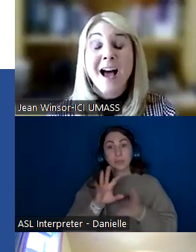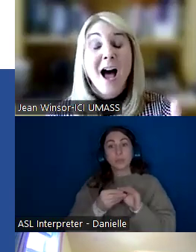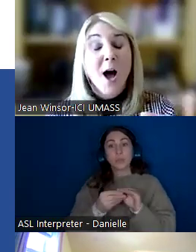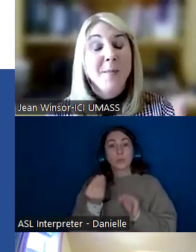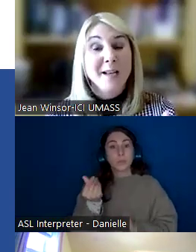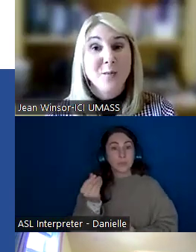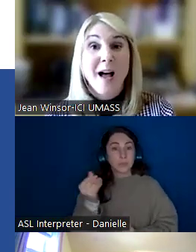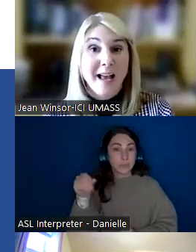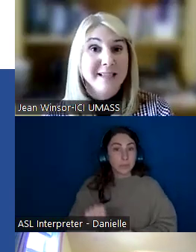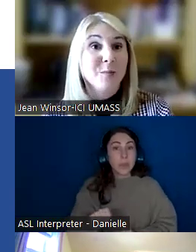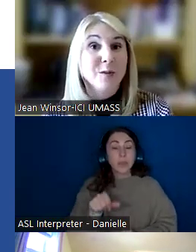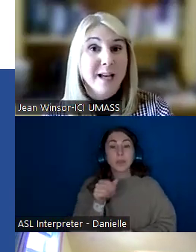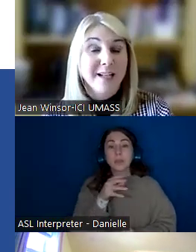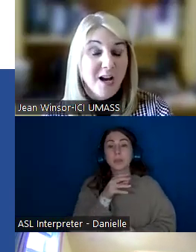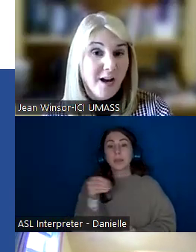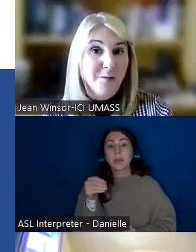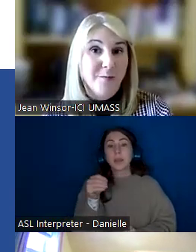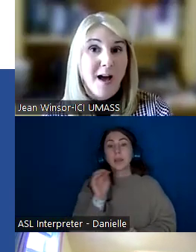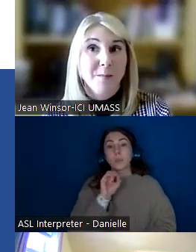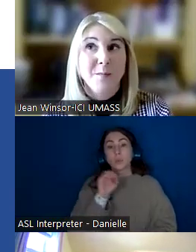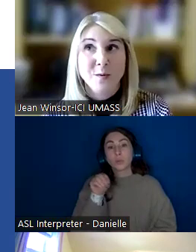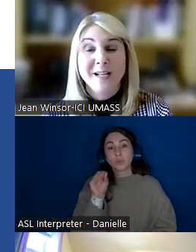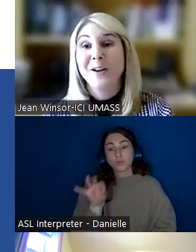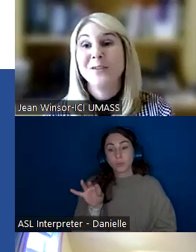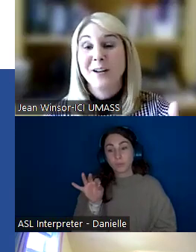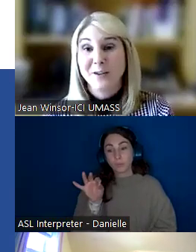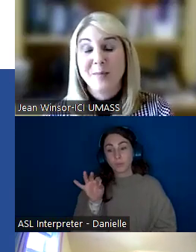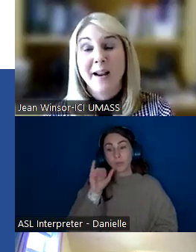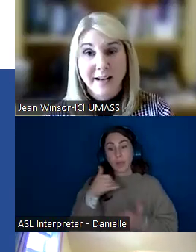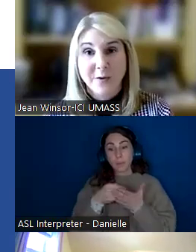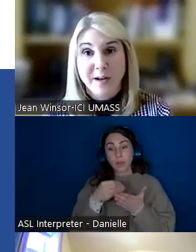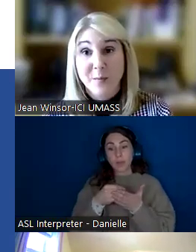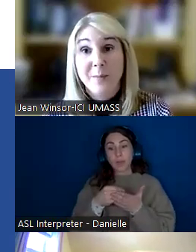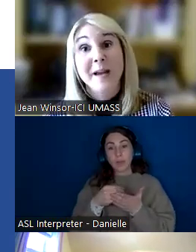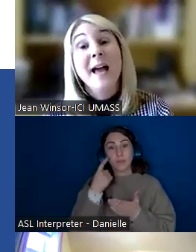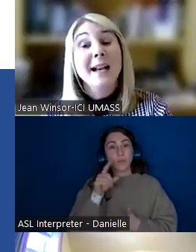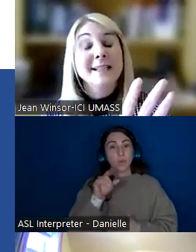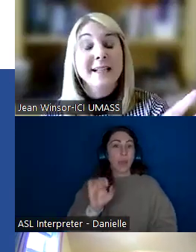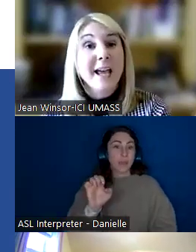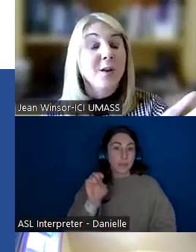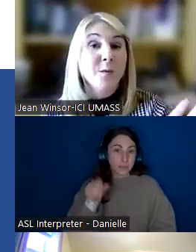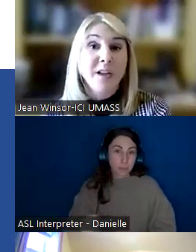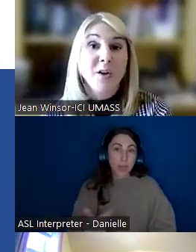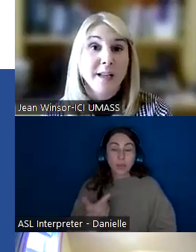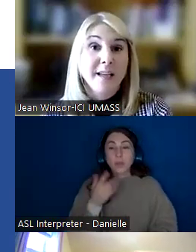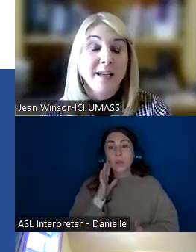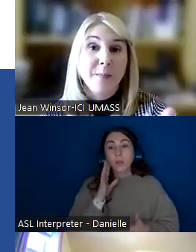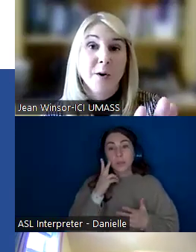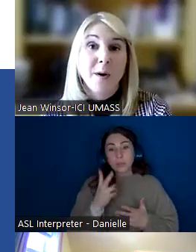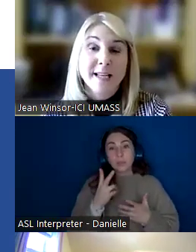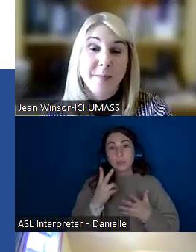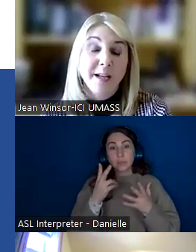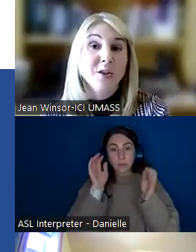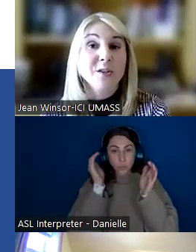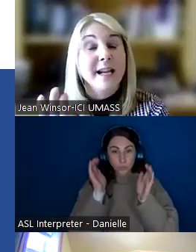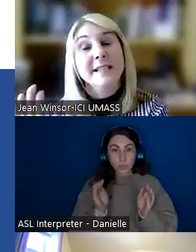dollars, as well as the percentage of those dollars that are spent on integrated employment. And it's going to let you really quickly compare